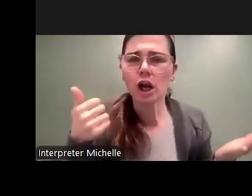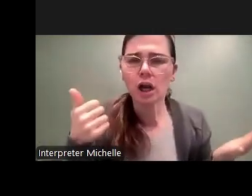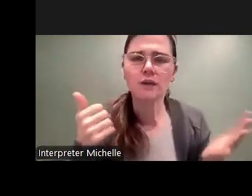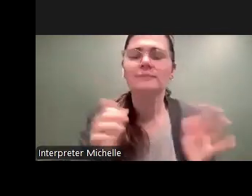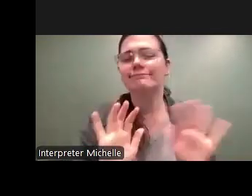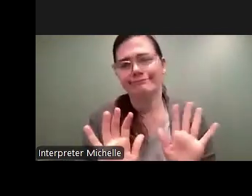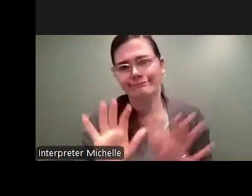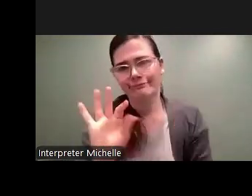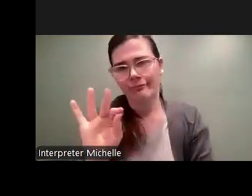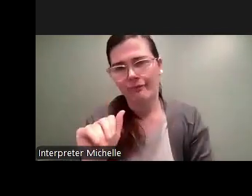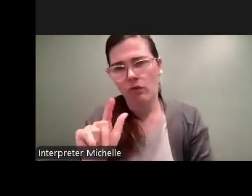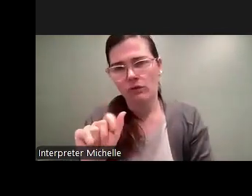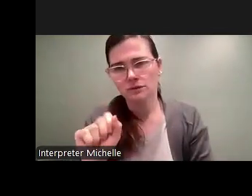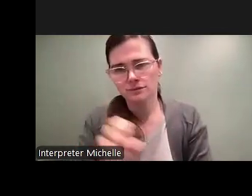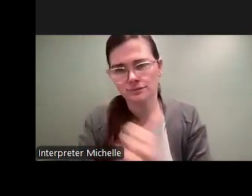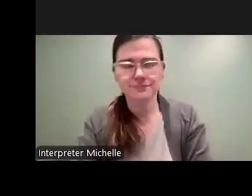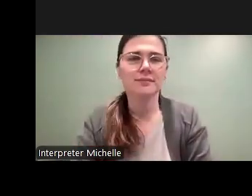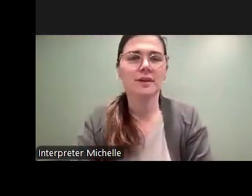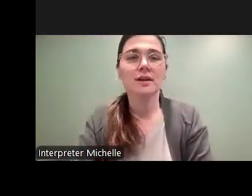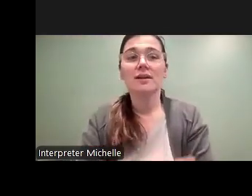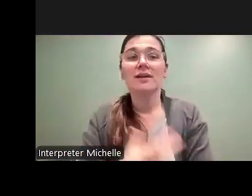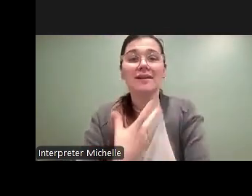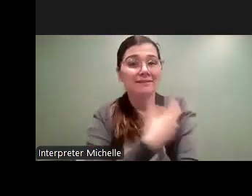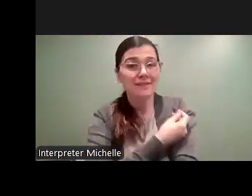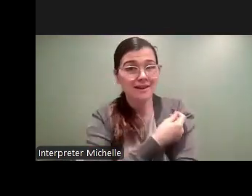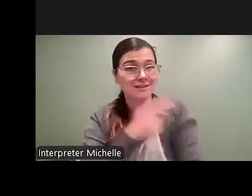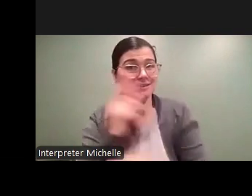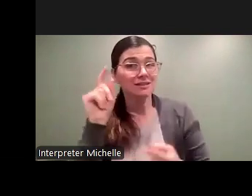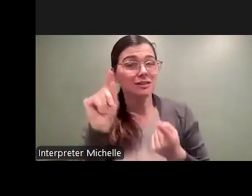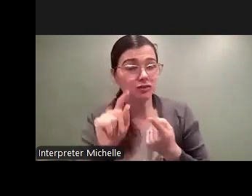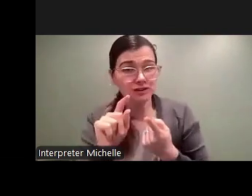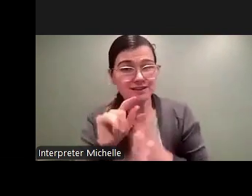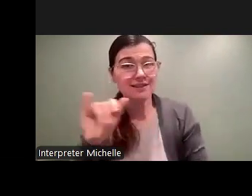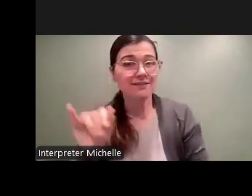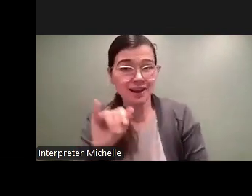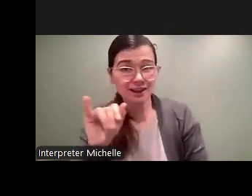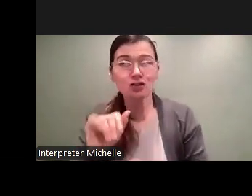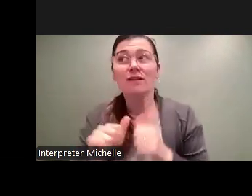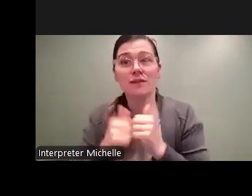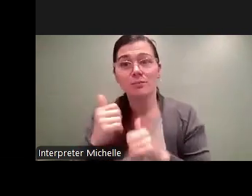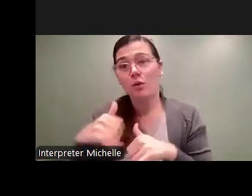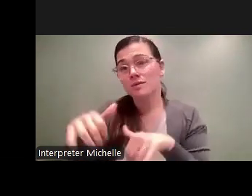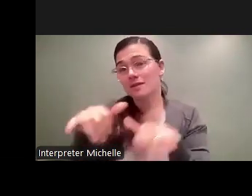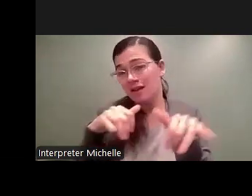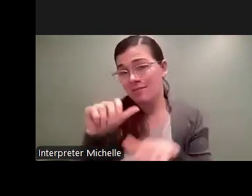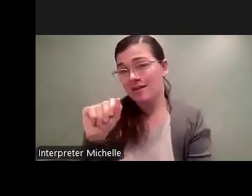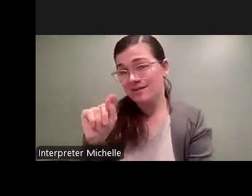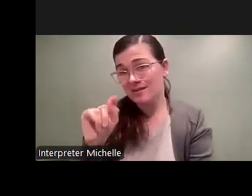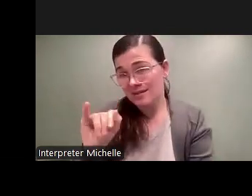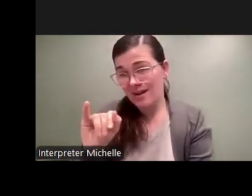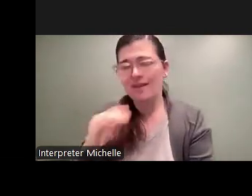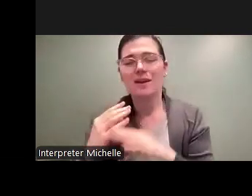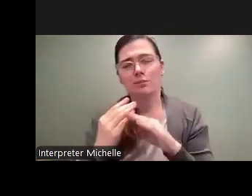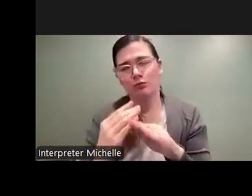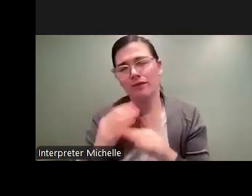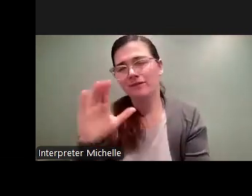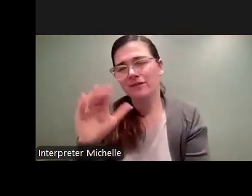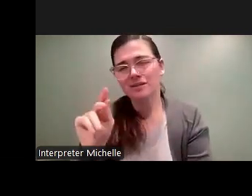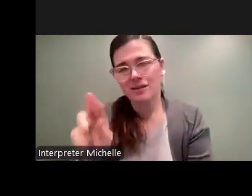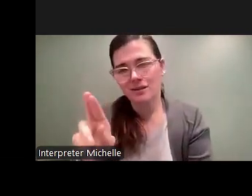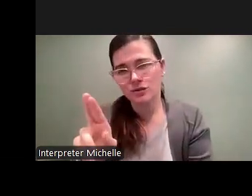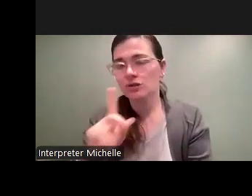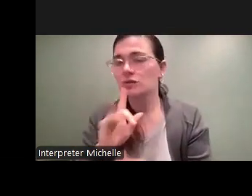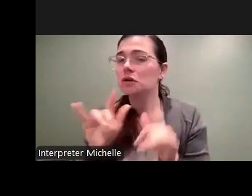the vaccine not only decreases infection of this most common STI, but prevents cancer. It's a routine part of